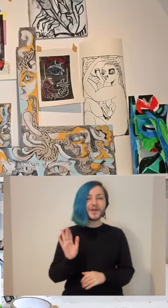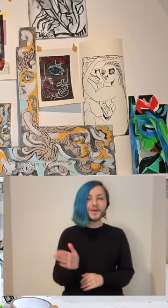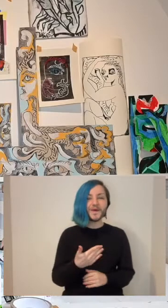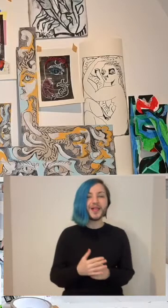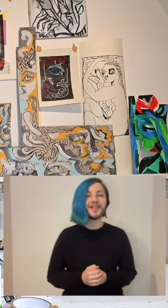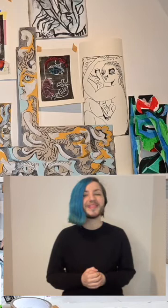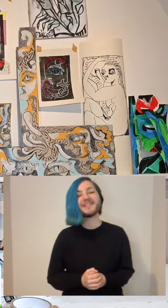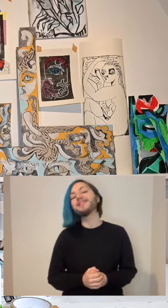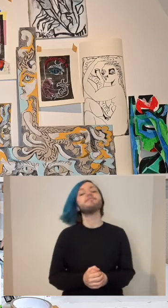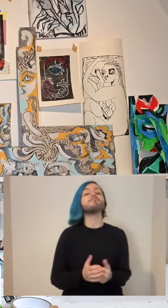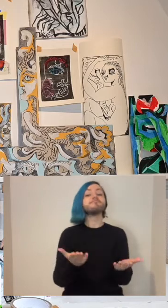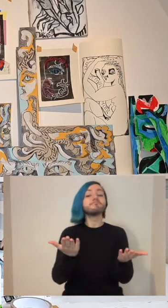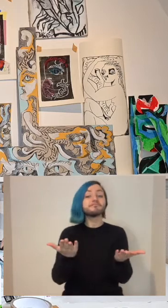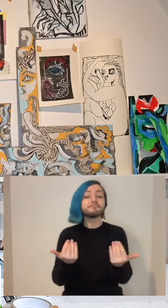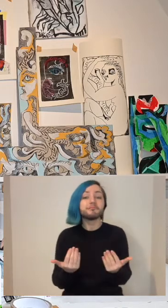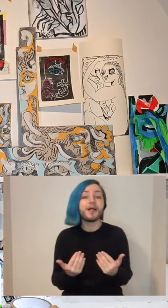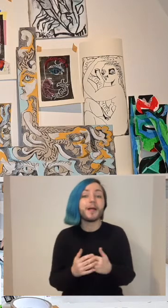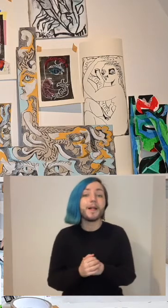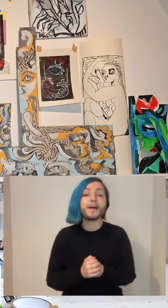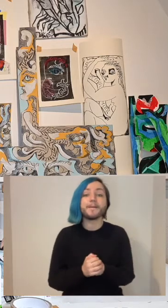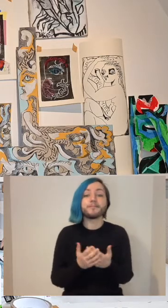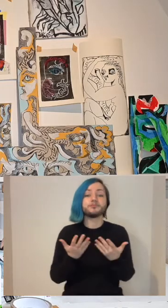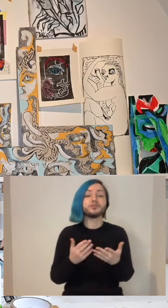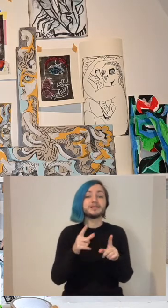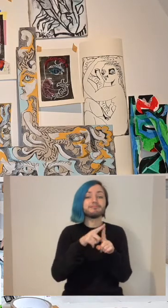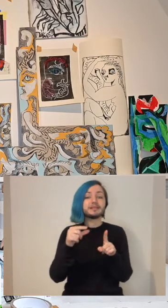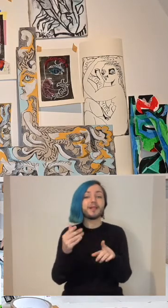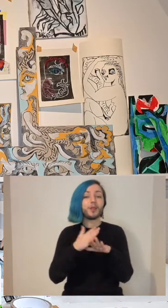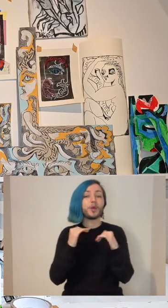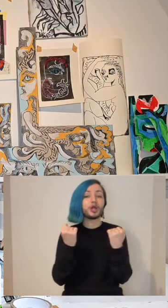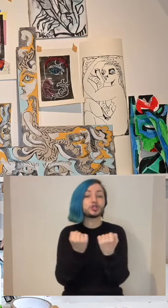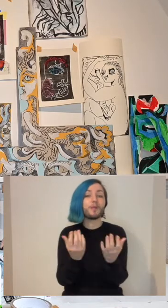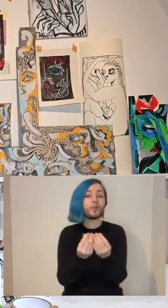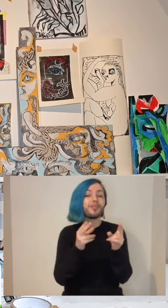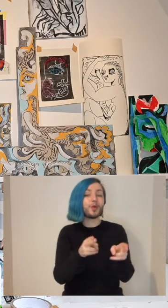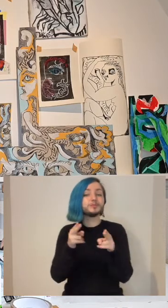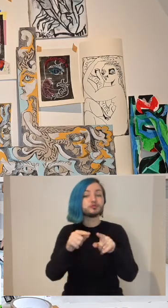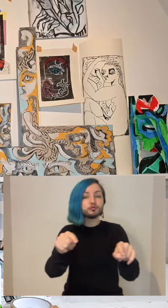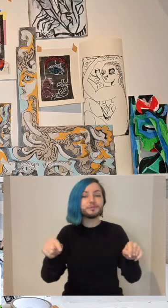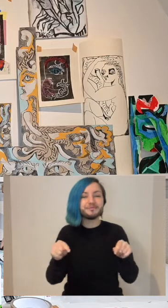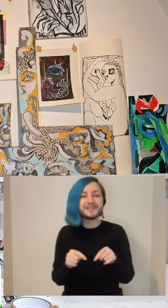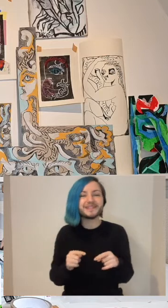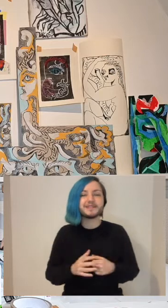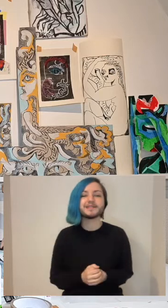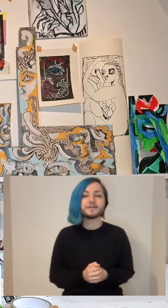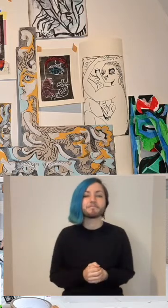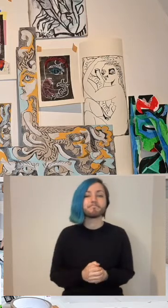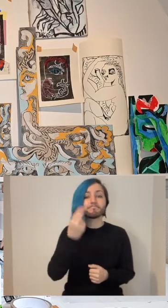Hi everyone, welcome to today's digital workshop with the Hospital